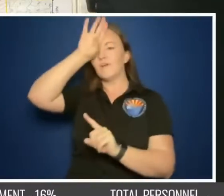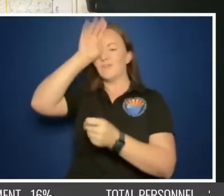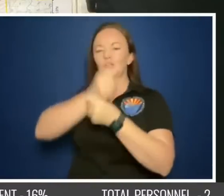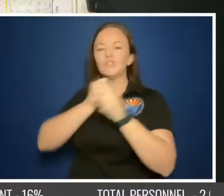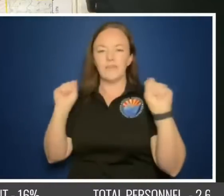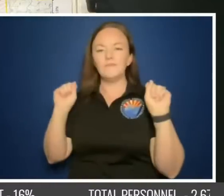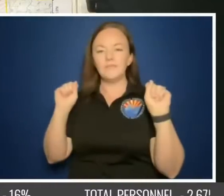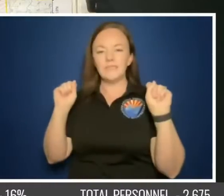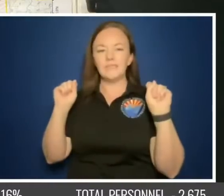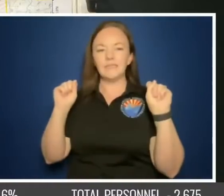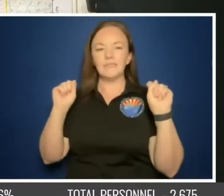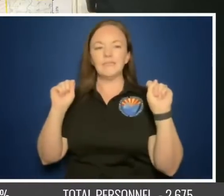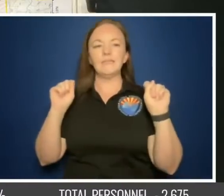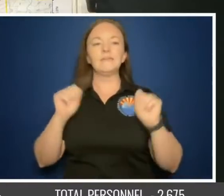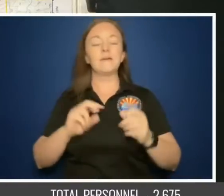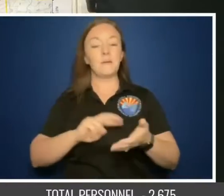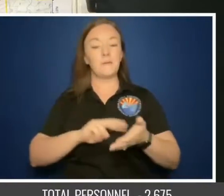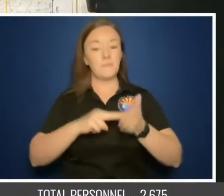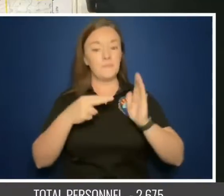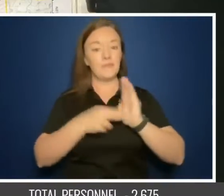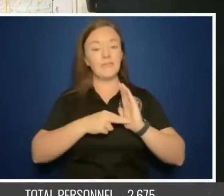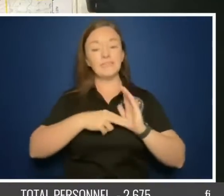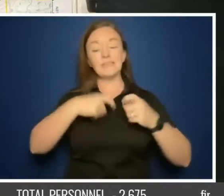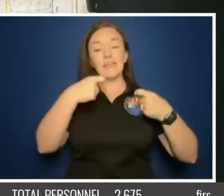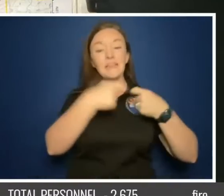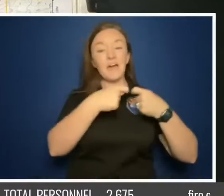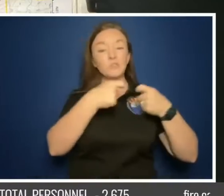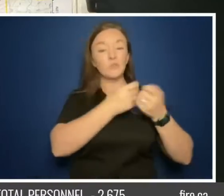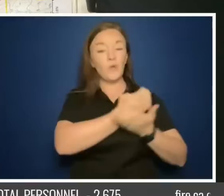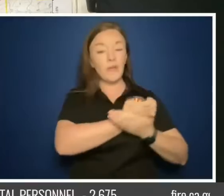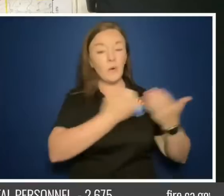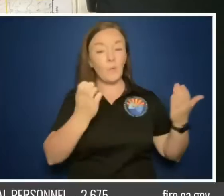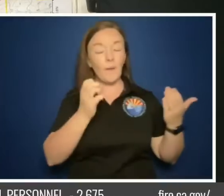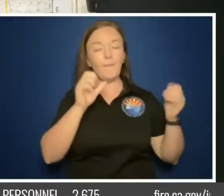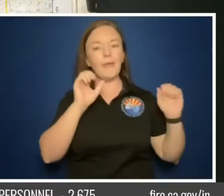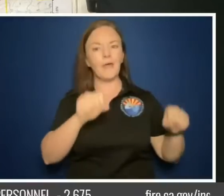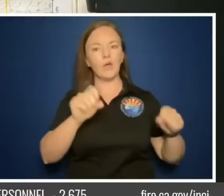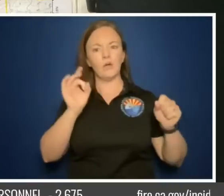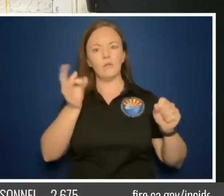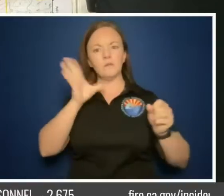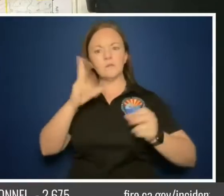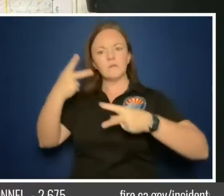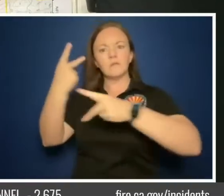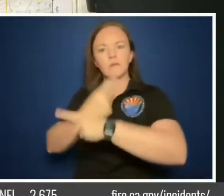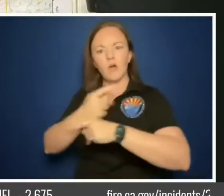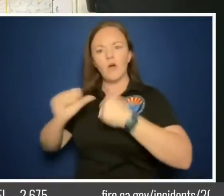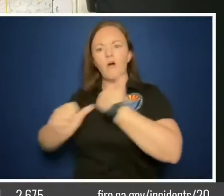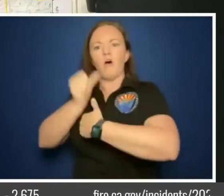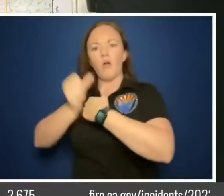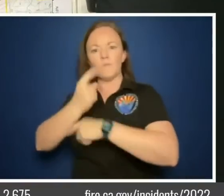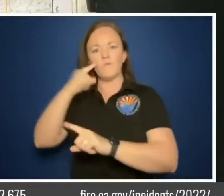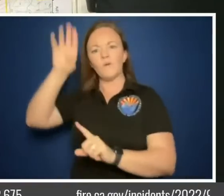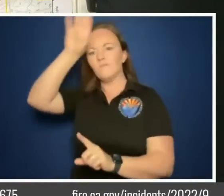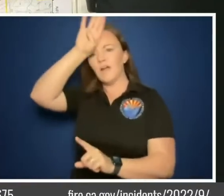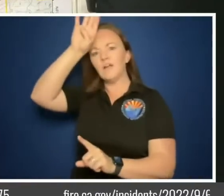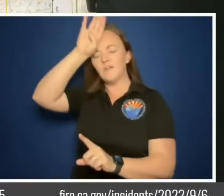the risk of electrical equipment placing our firefighters in harm's way, and we do that at the direction of the incident.